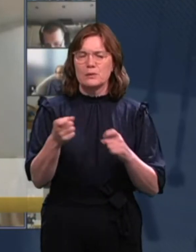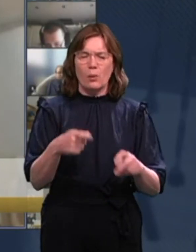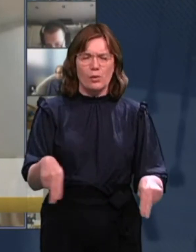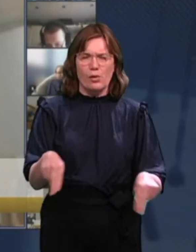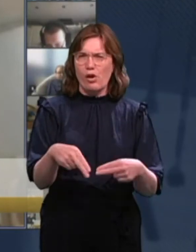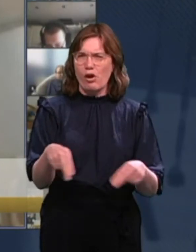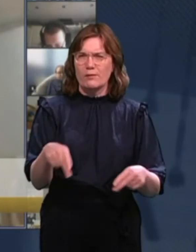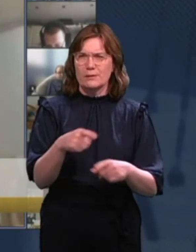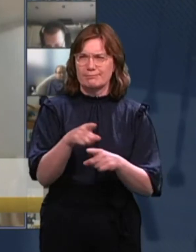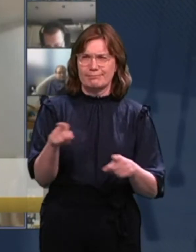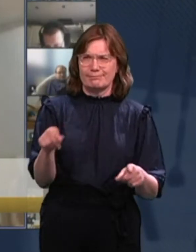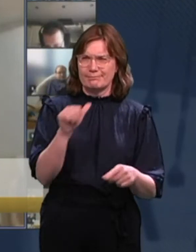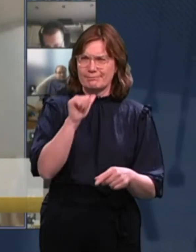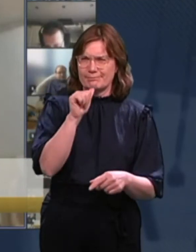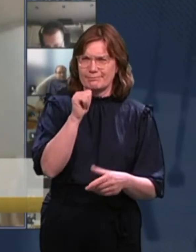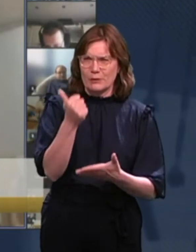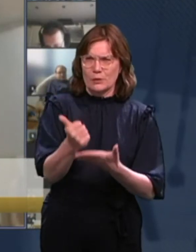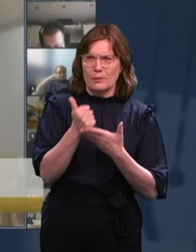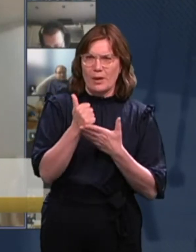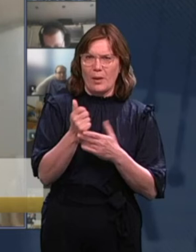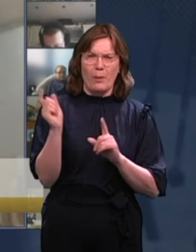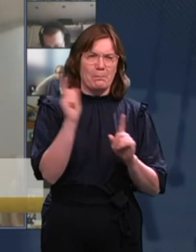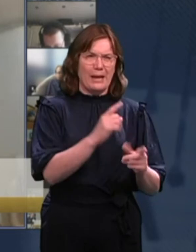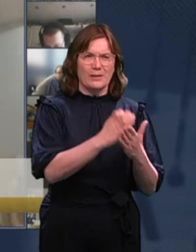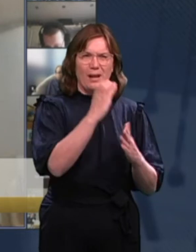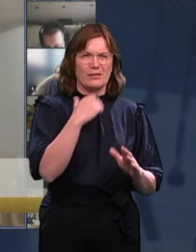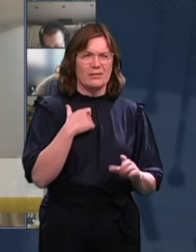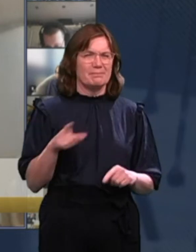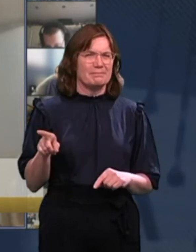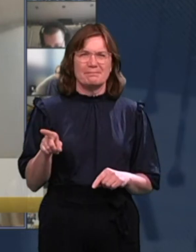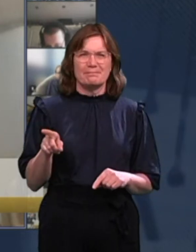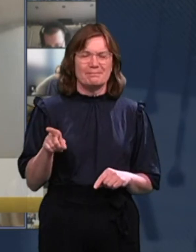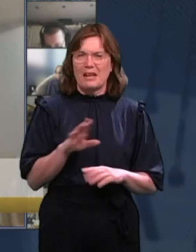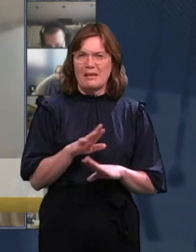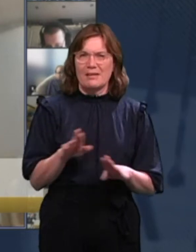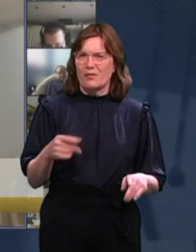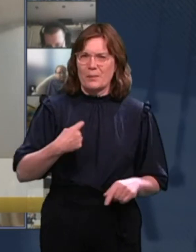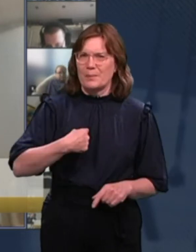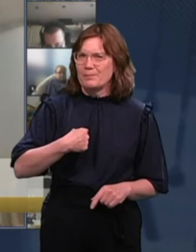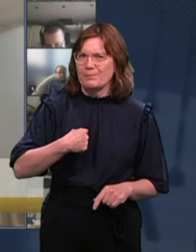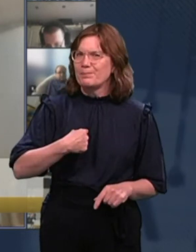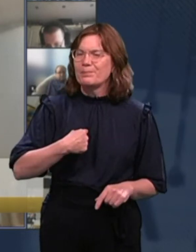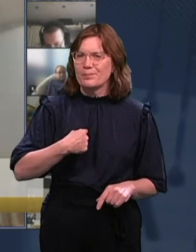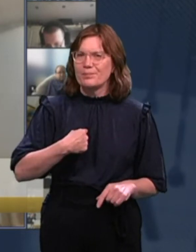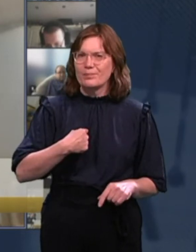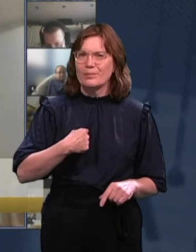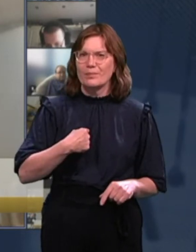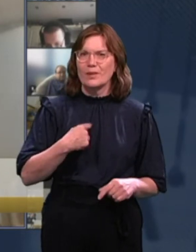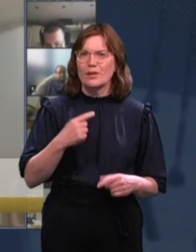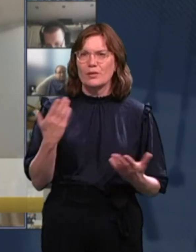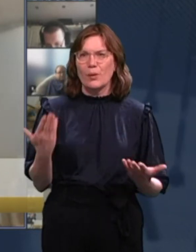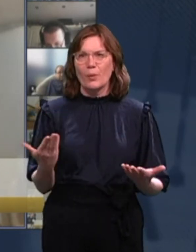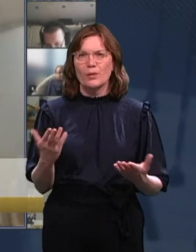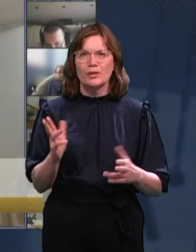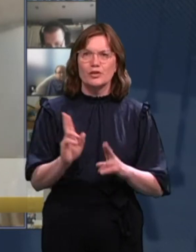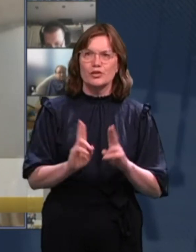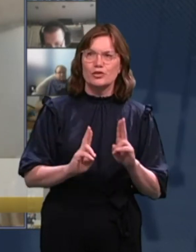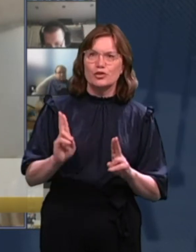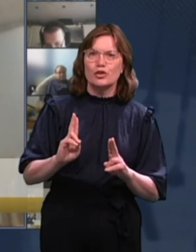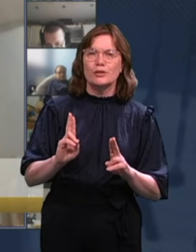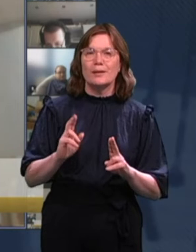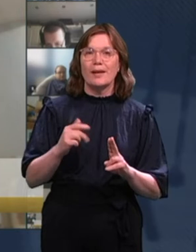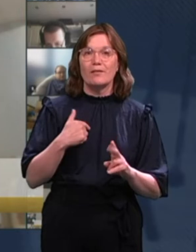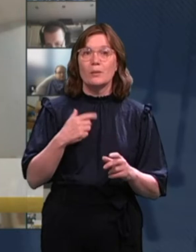there wasn't support till I went back to my college and said, no, it's not for me. So I think they should have a background where they can have someone to link